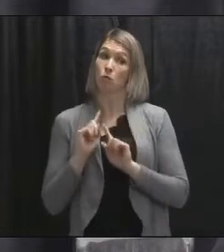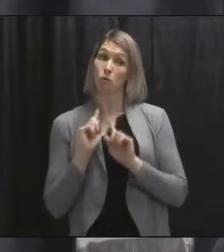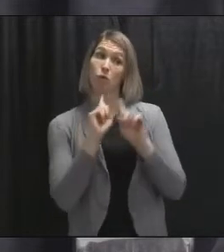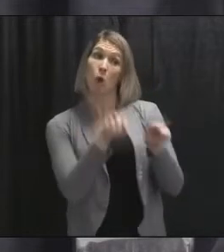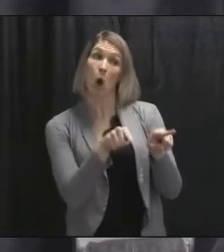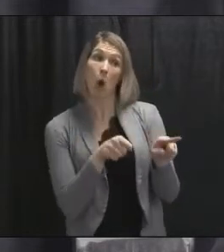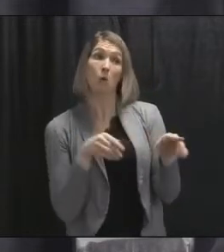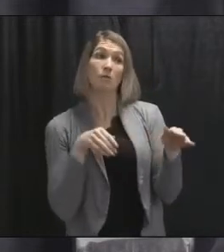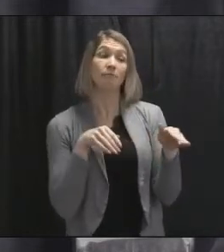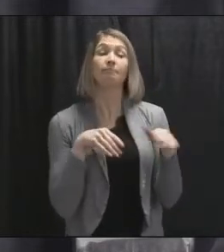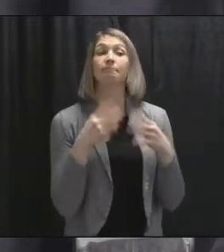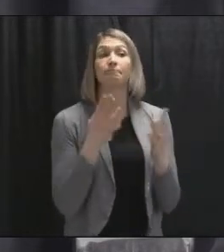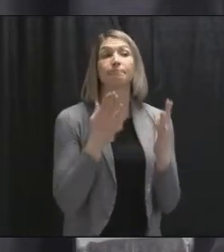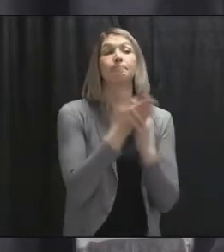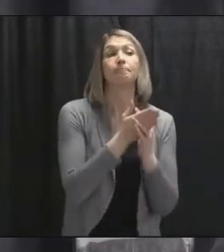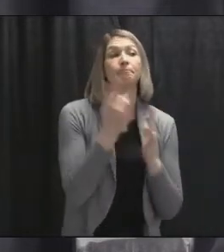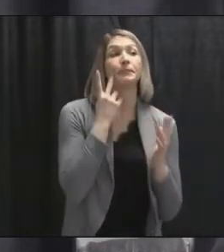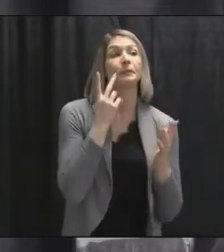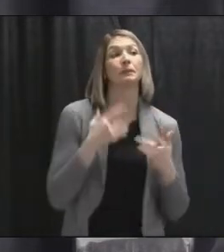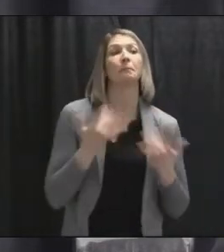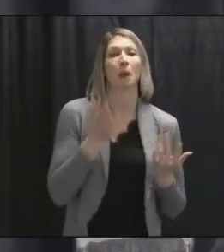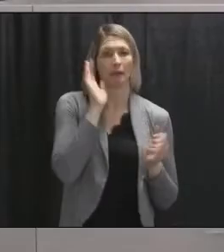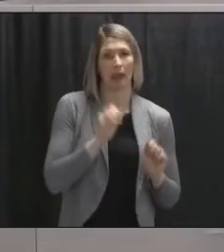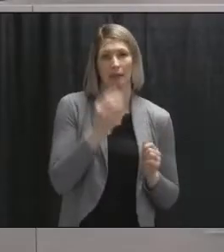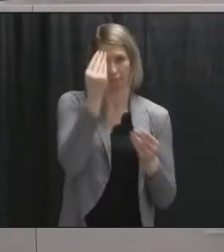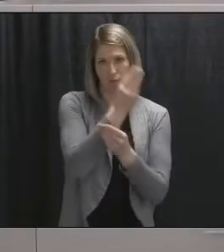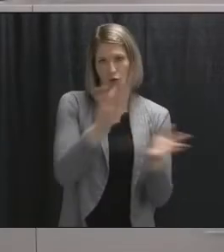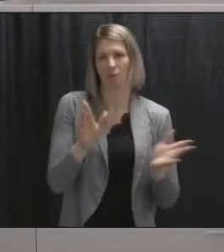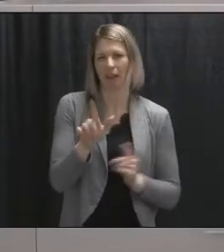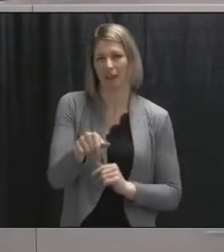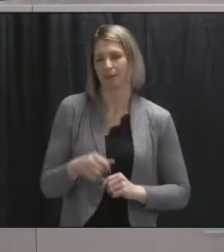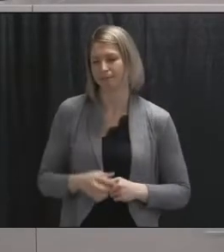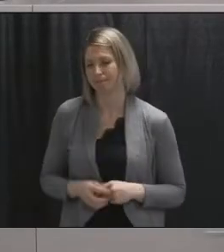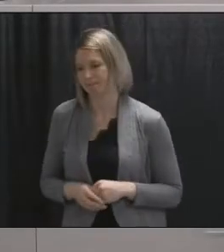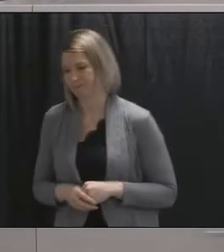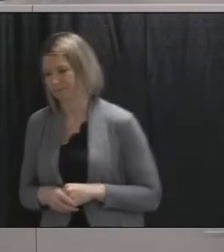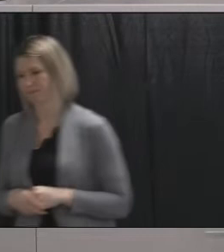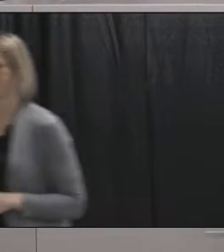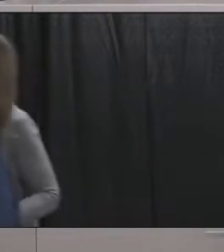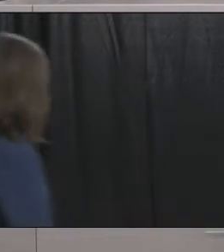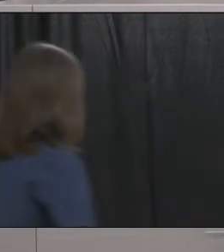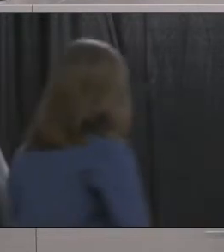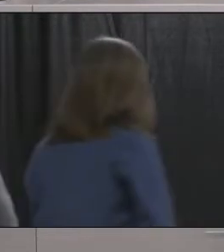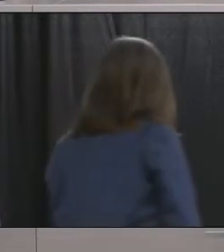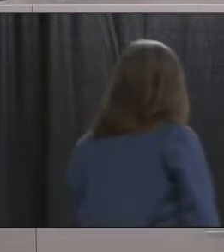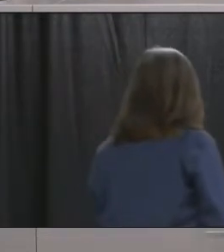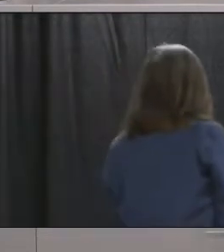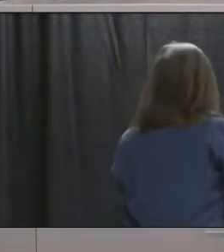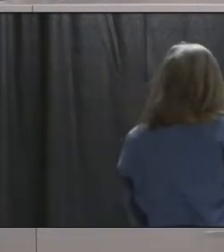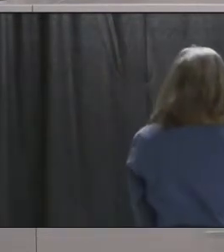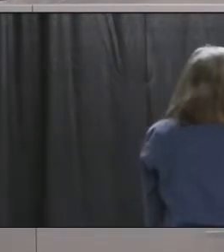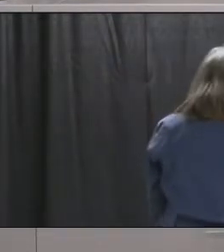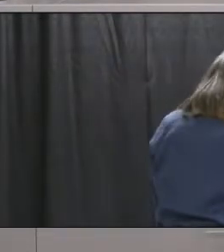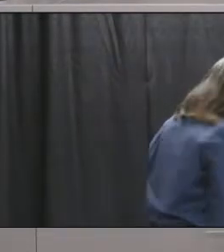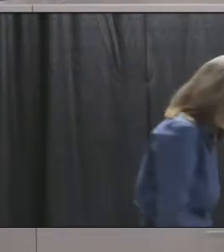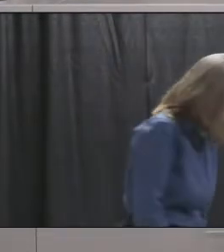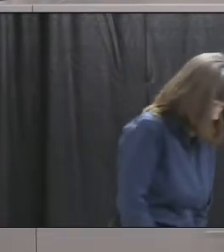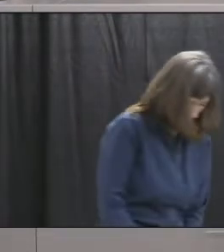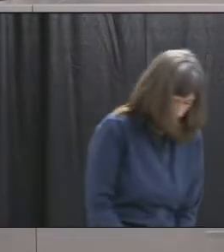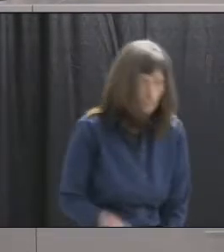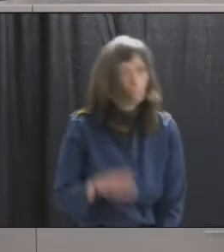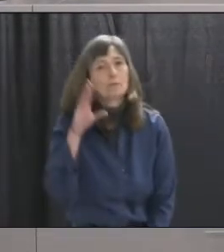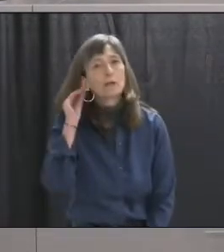that information for later on. Thank you. Our next questions are from Patrick Butler of Radio Canada. Please